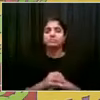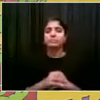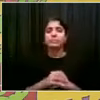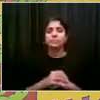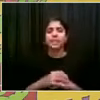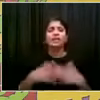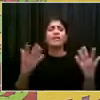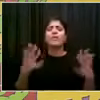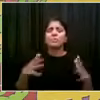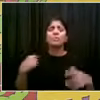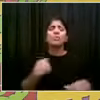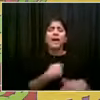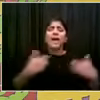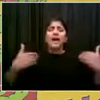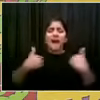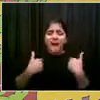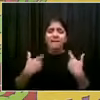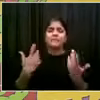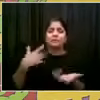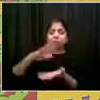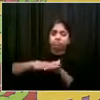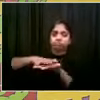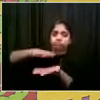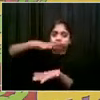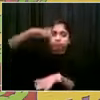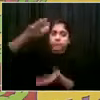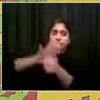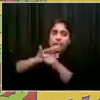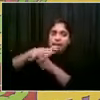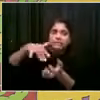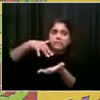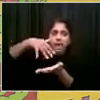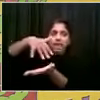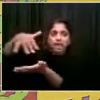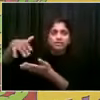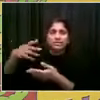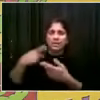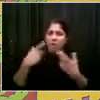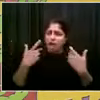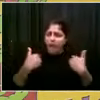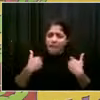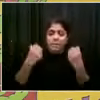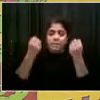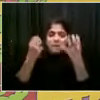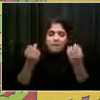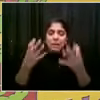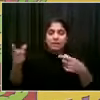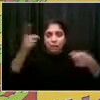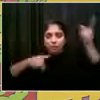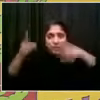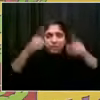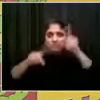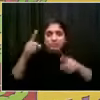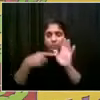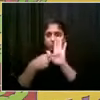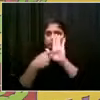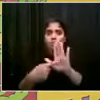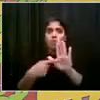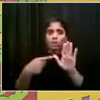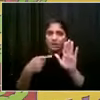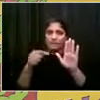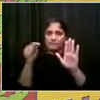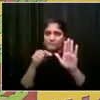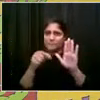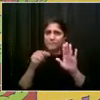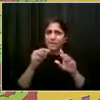the scientific and medical community has been almost entirely unified on this topic. And that's got to mean something.